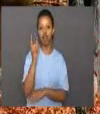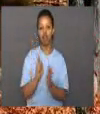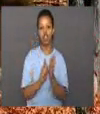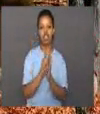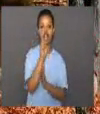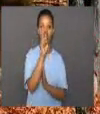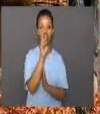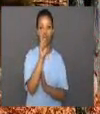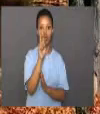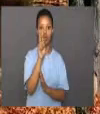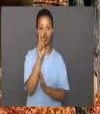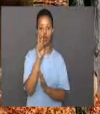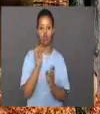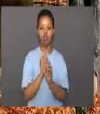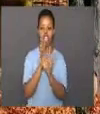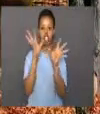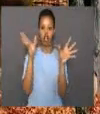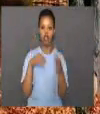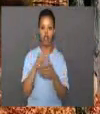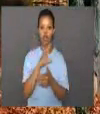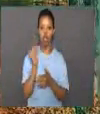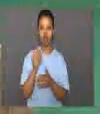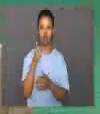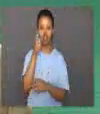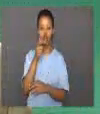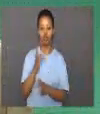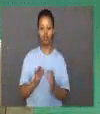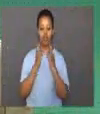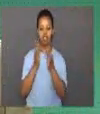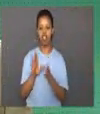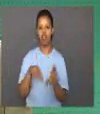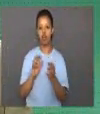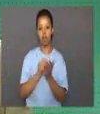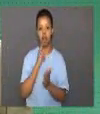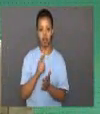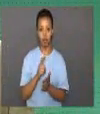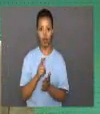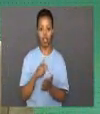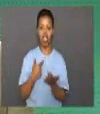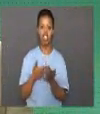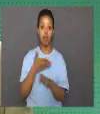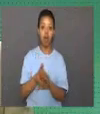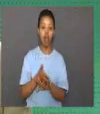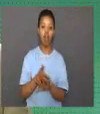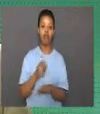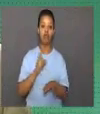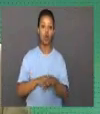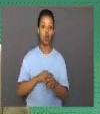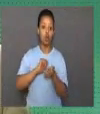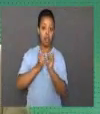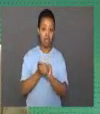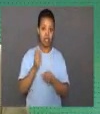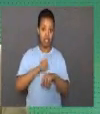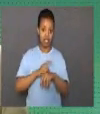grow, thrive, and reproduce. As the seasons change, the